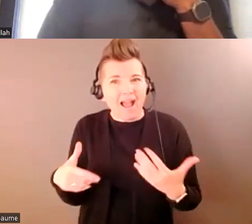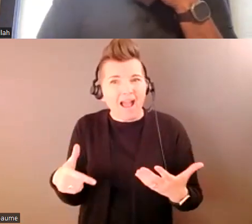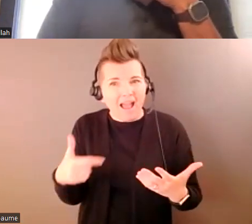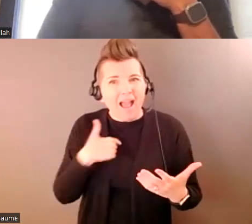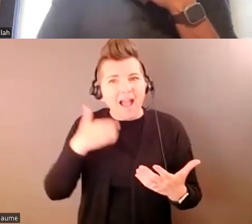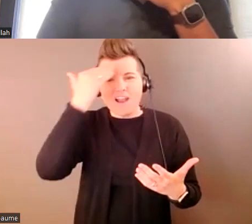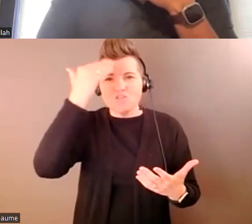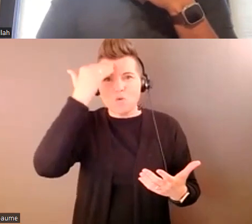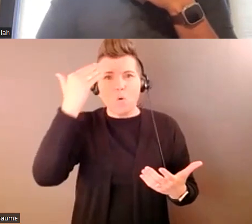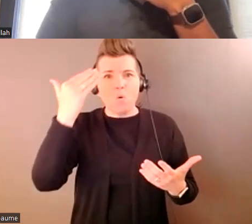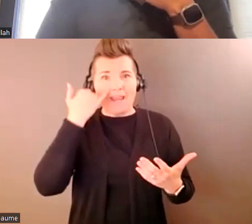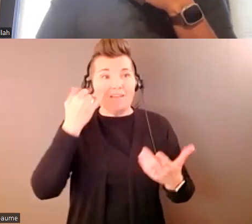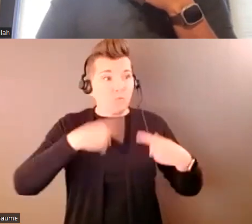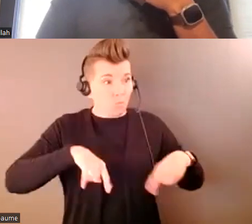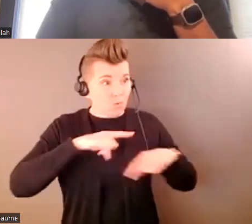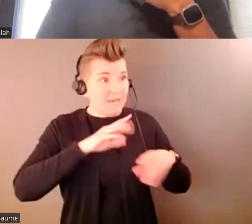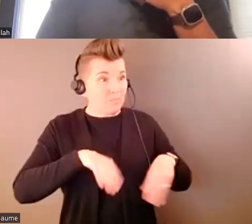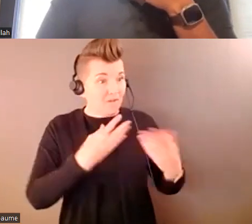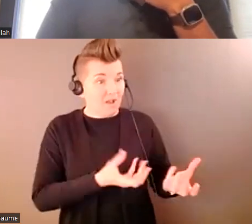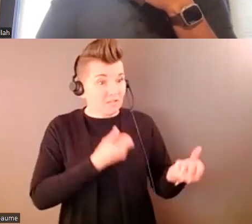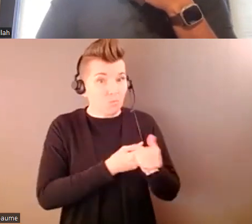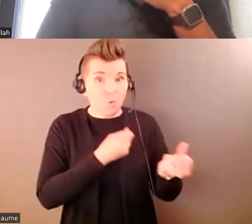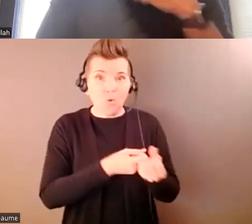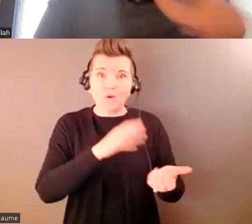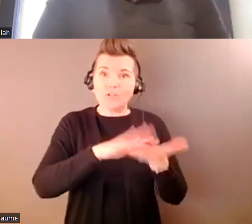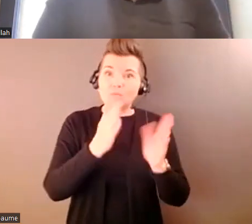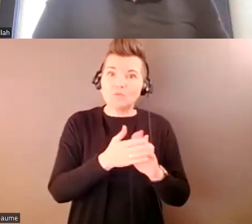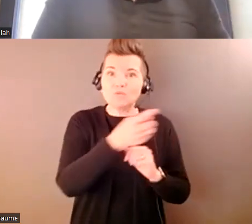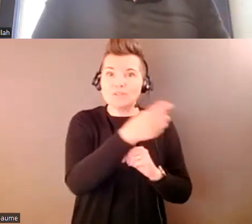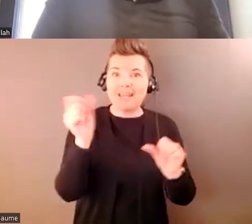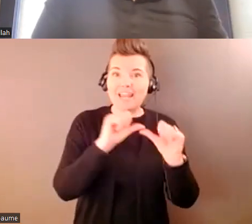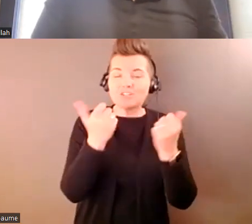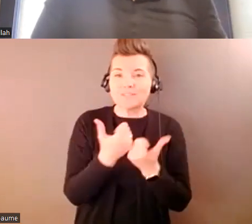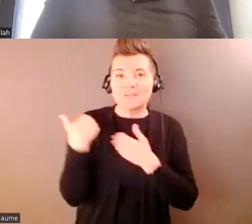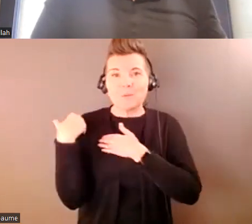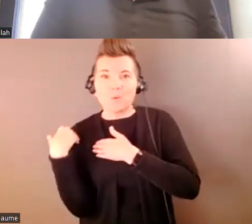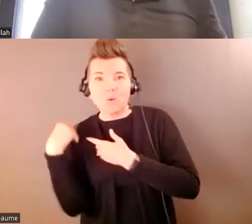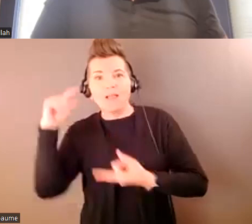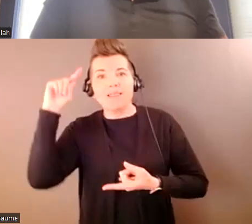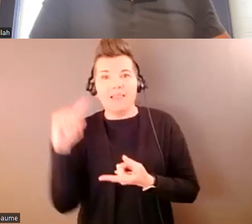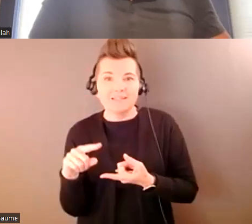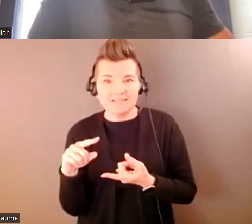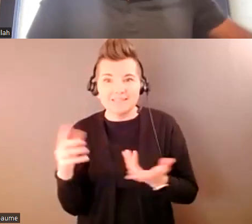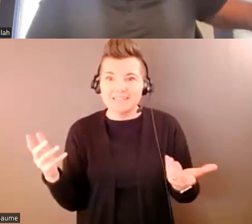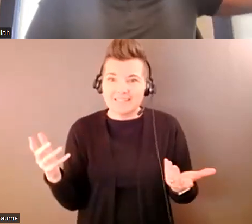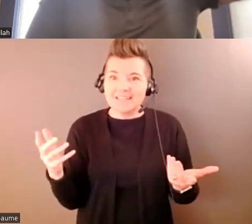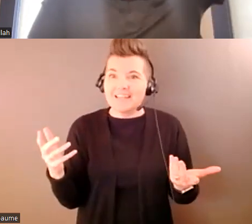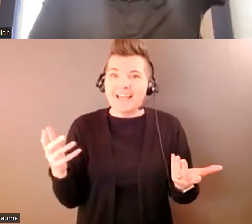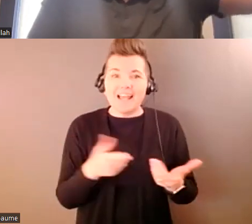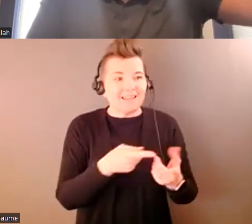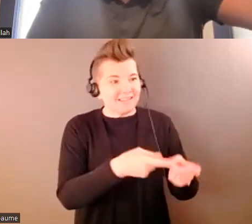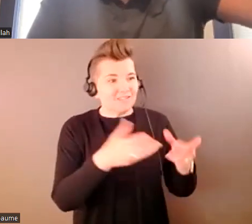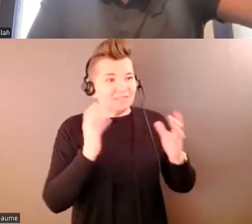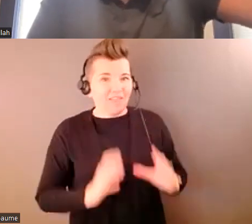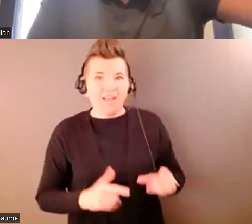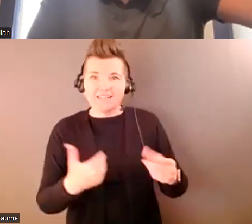for communities, you know, in supporting older people who are fleeing violence or other kinds of structural violence that